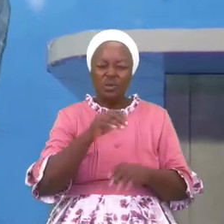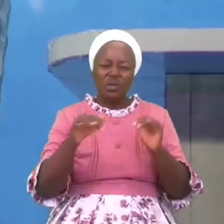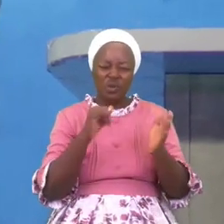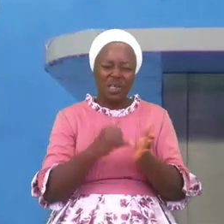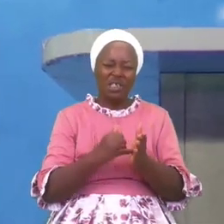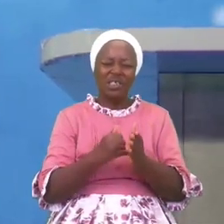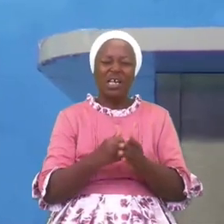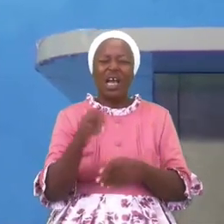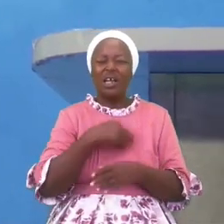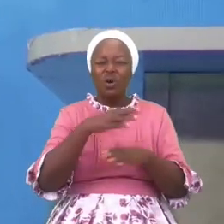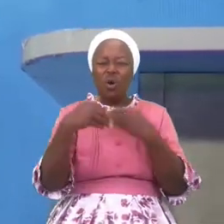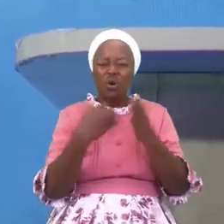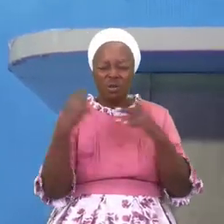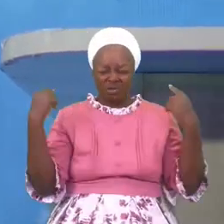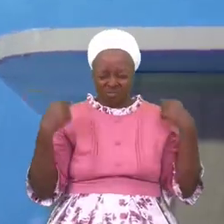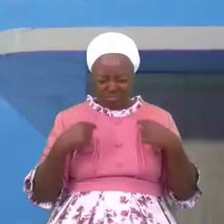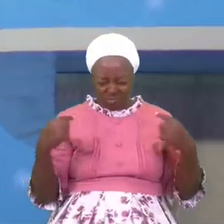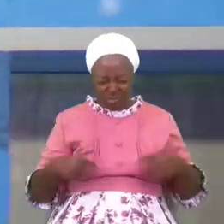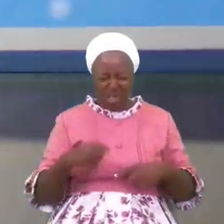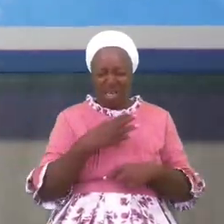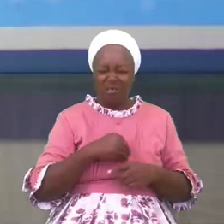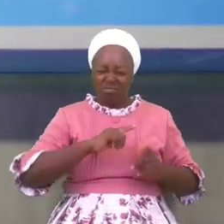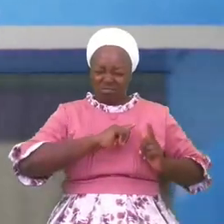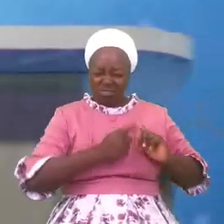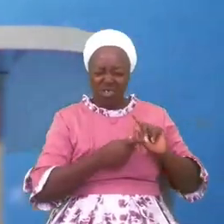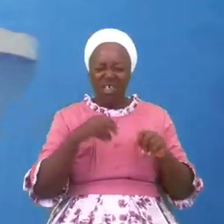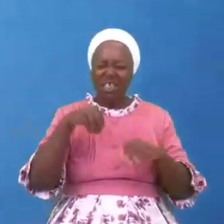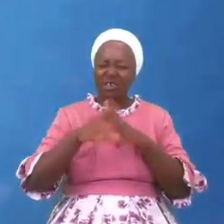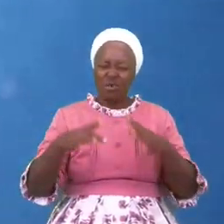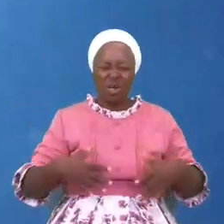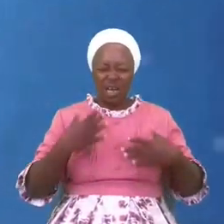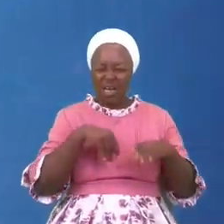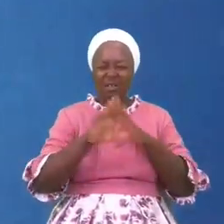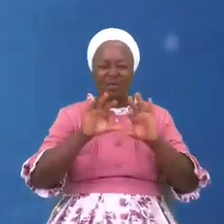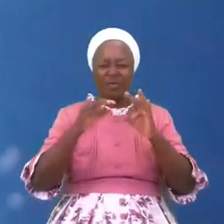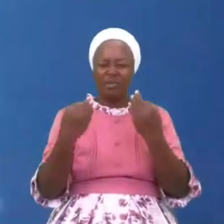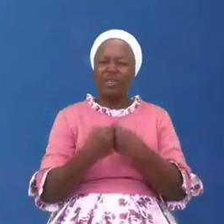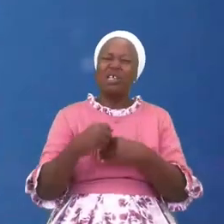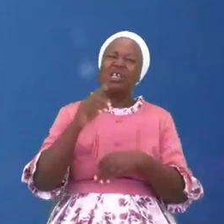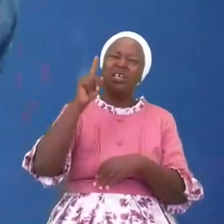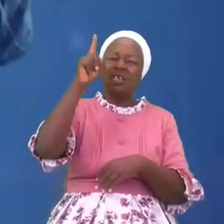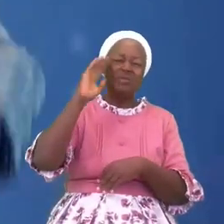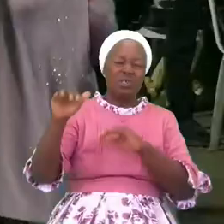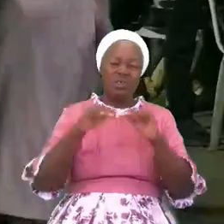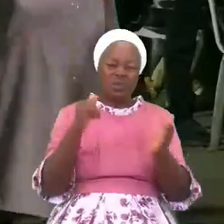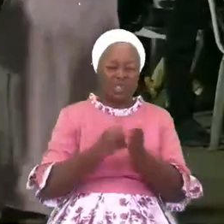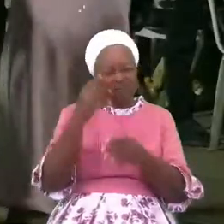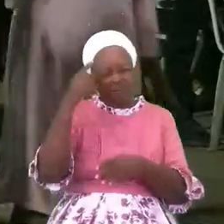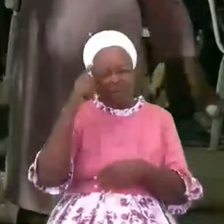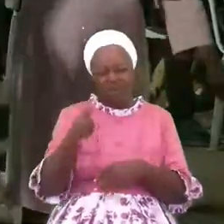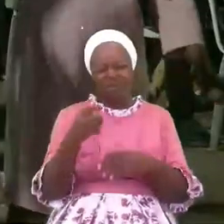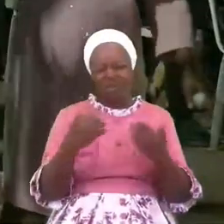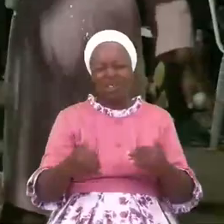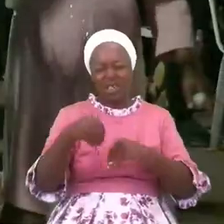in your life and your family, he'll fix everything up tonight for you, in Jesus'